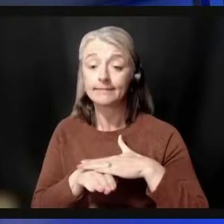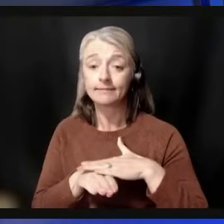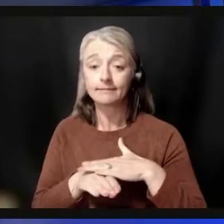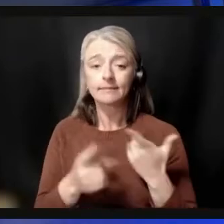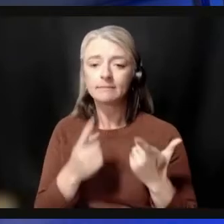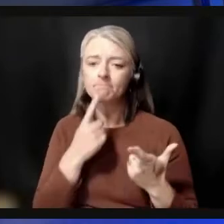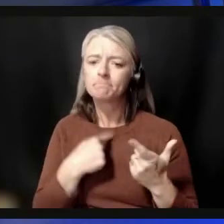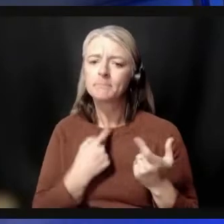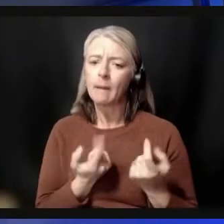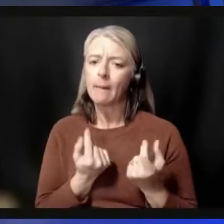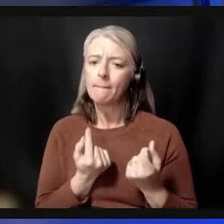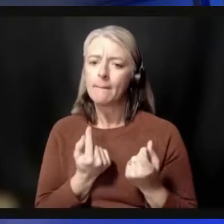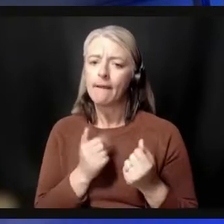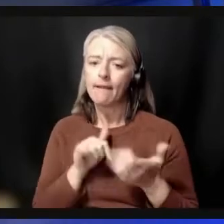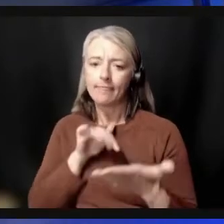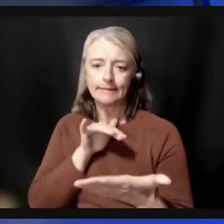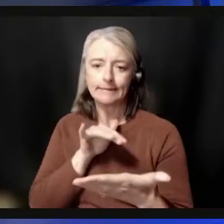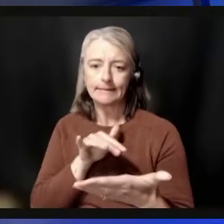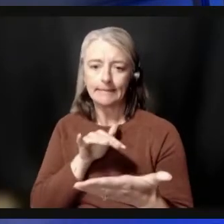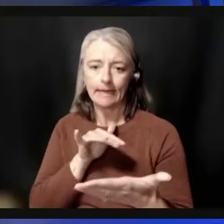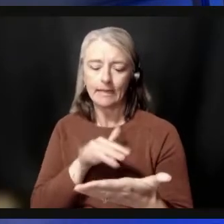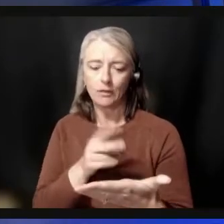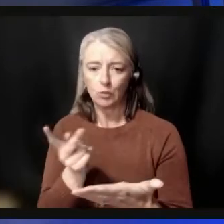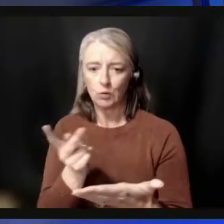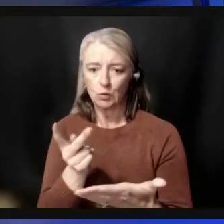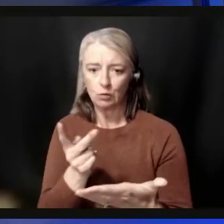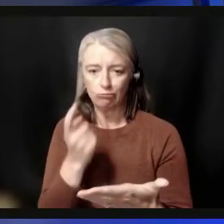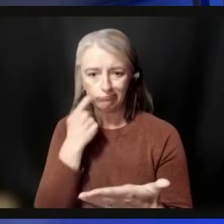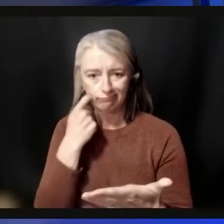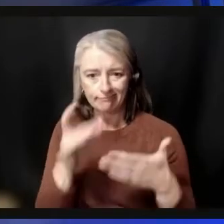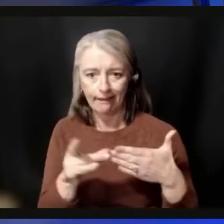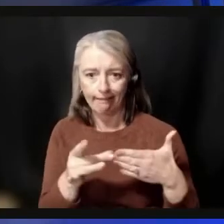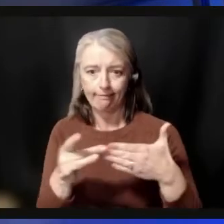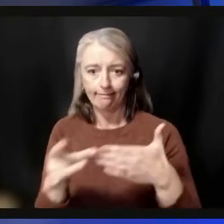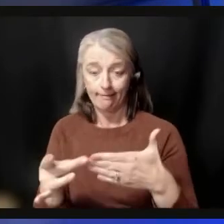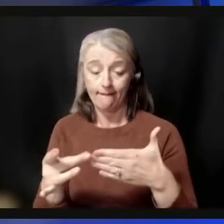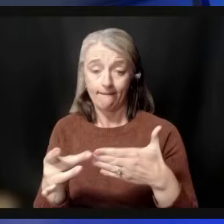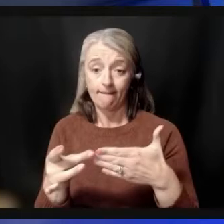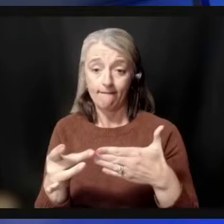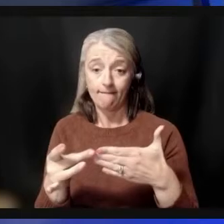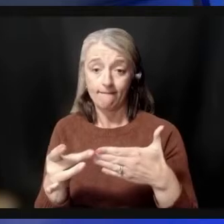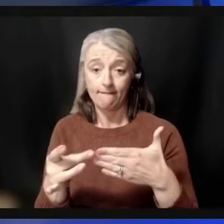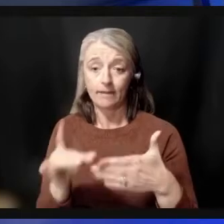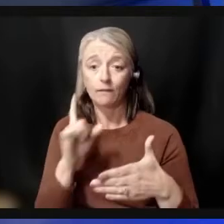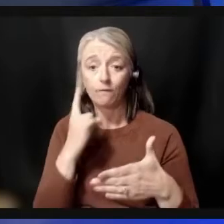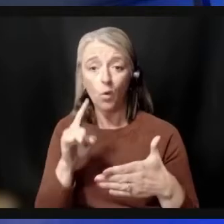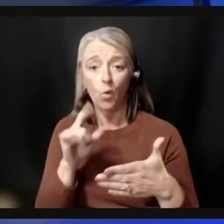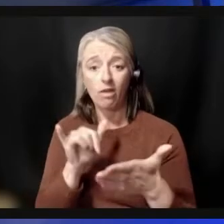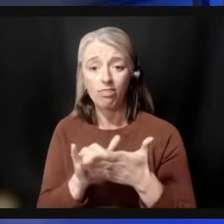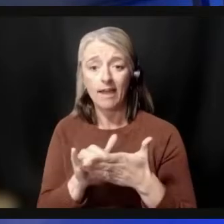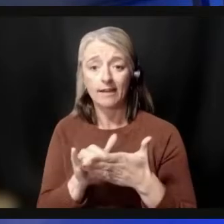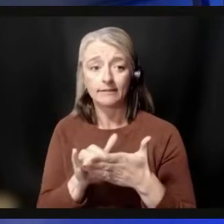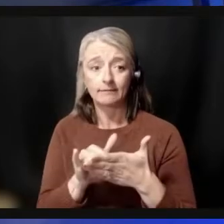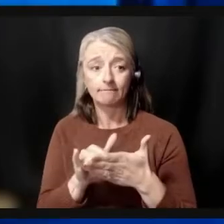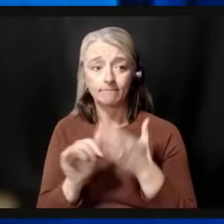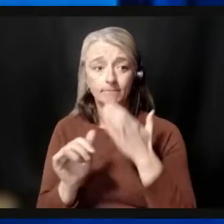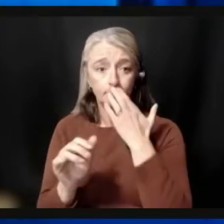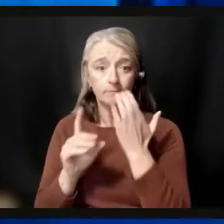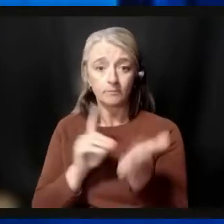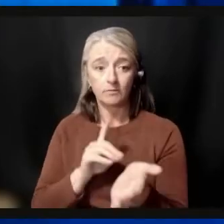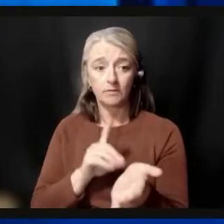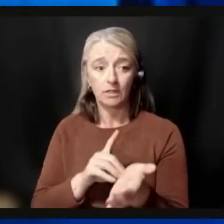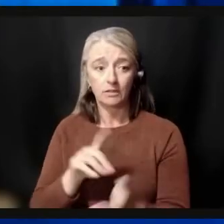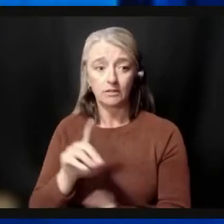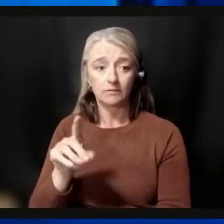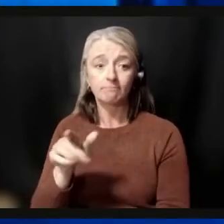important study that the two of you led to do just that? And we'll start with you, Dr. Klemp. Sure.